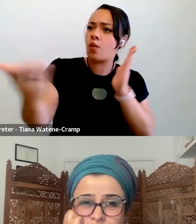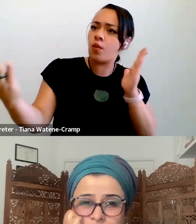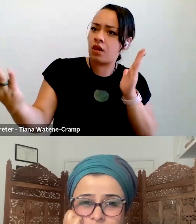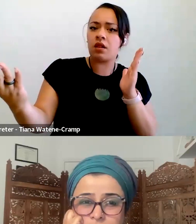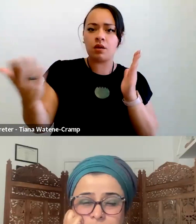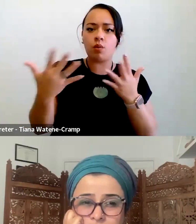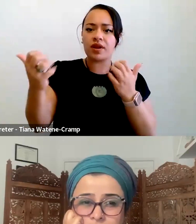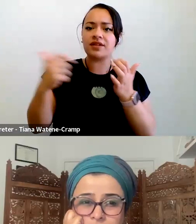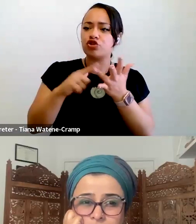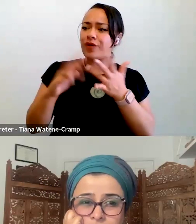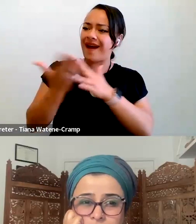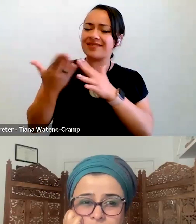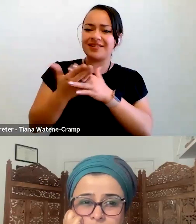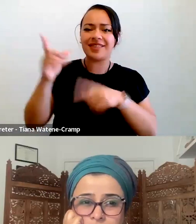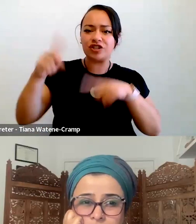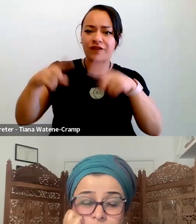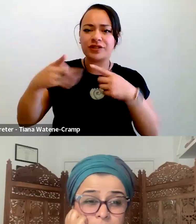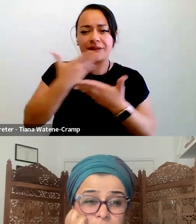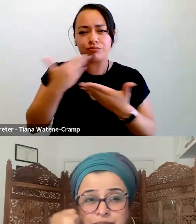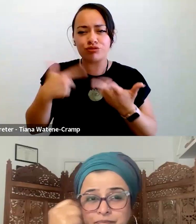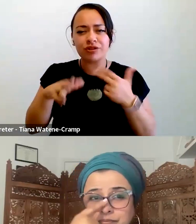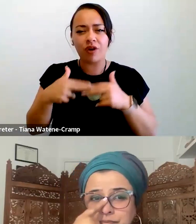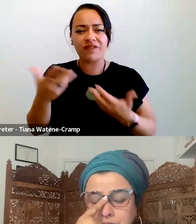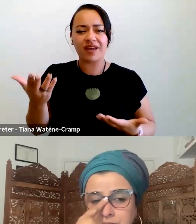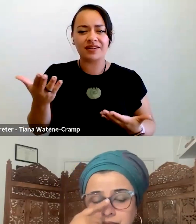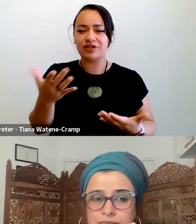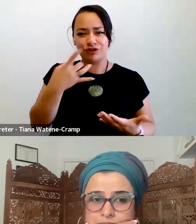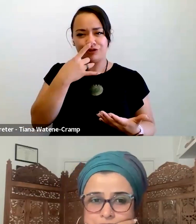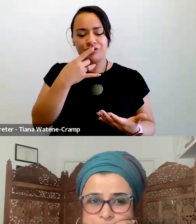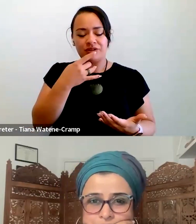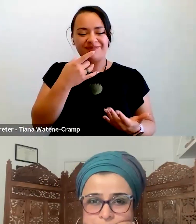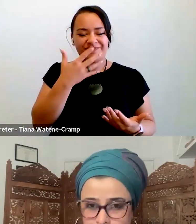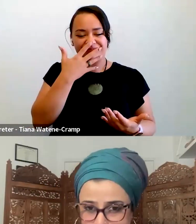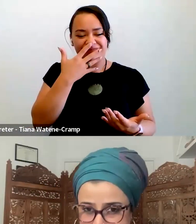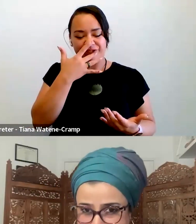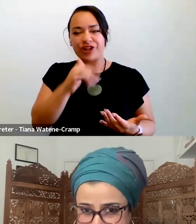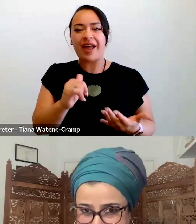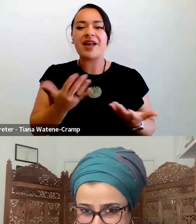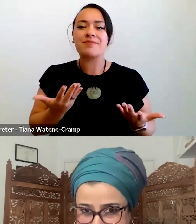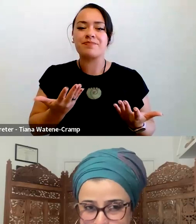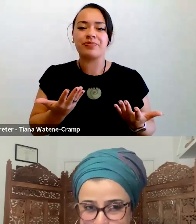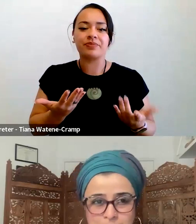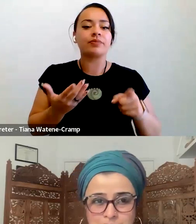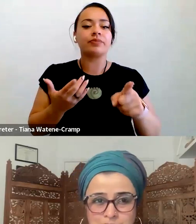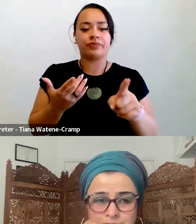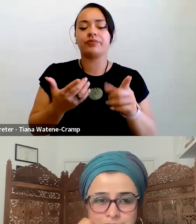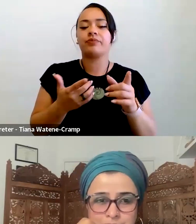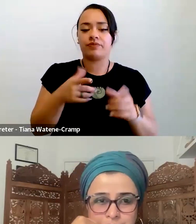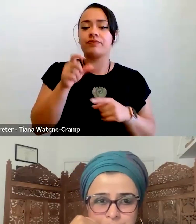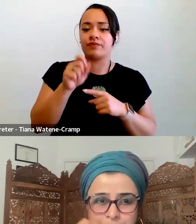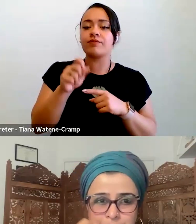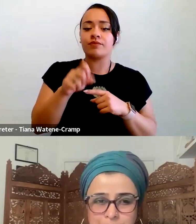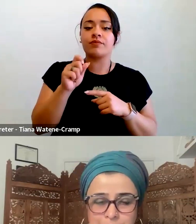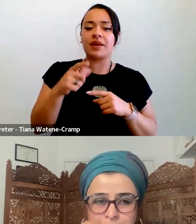that. It's a shame. Yeah, because it's about really, if we are really going to have a sustainable and